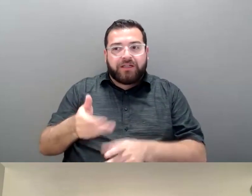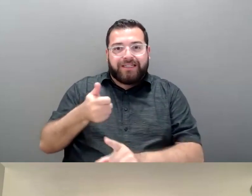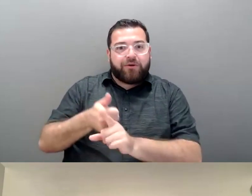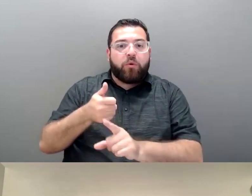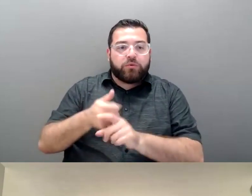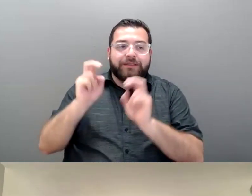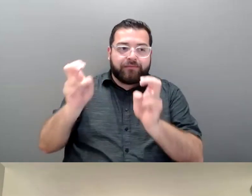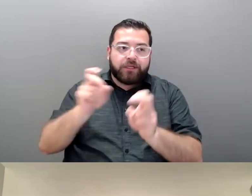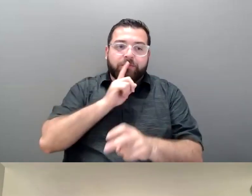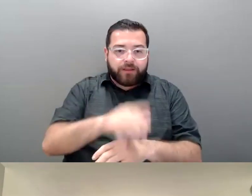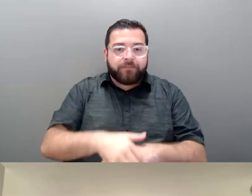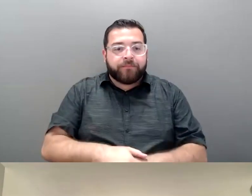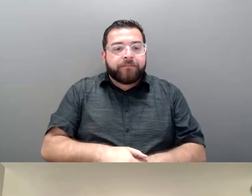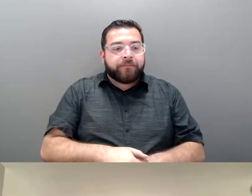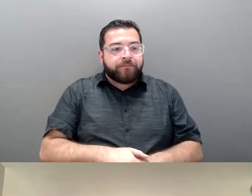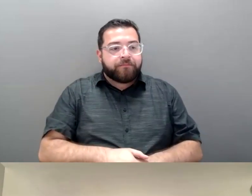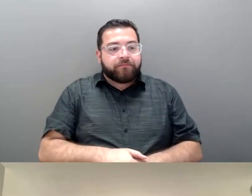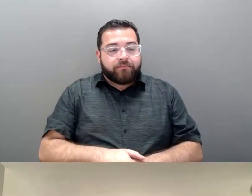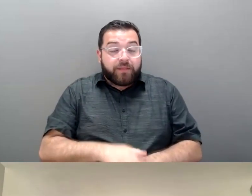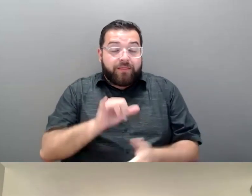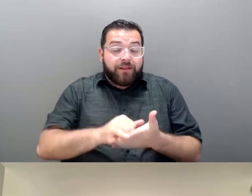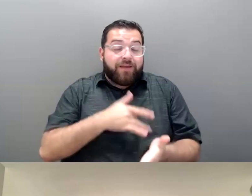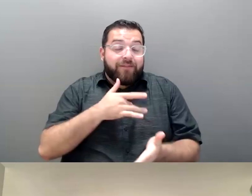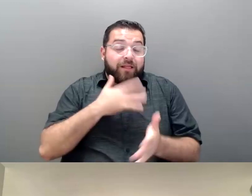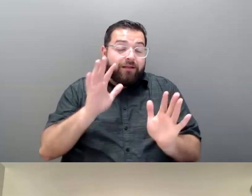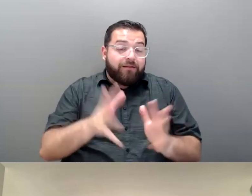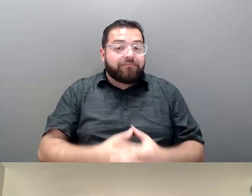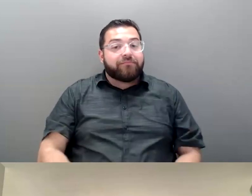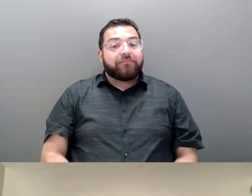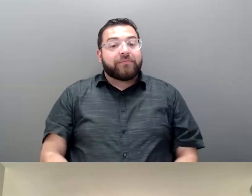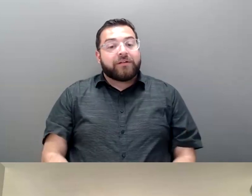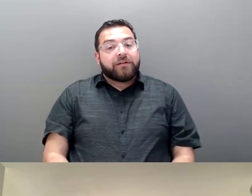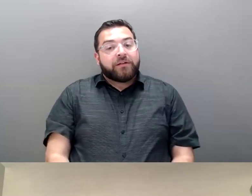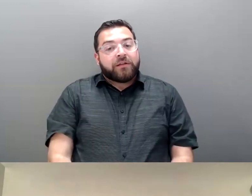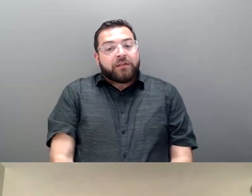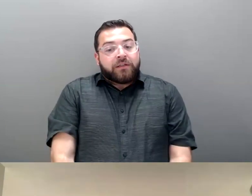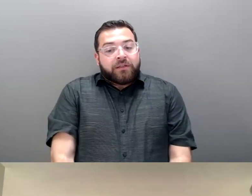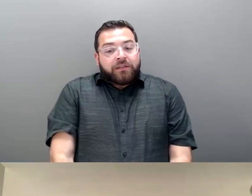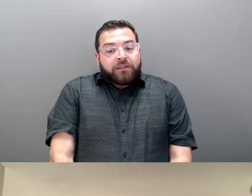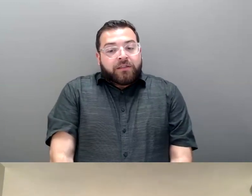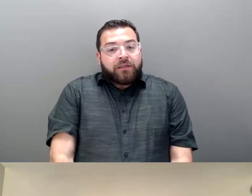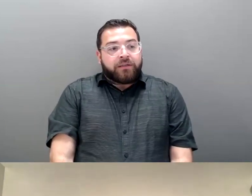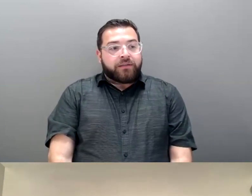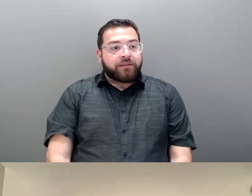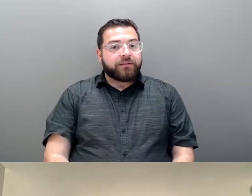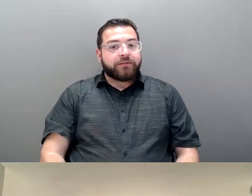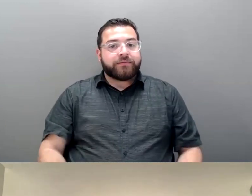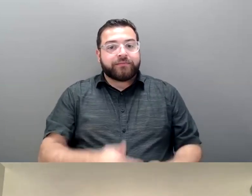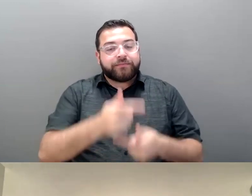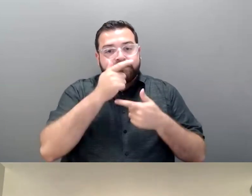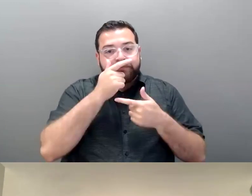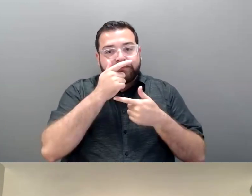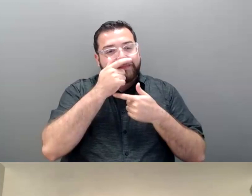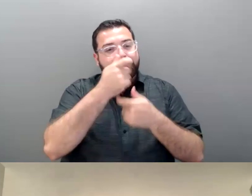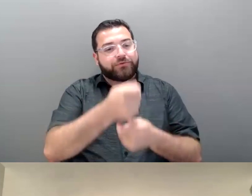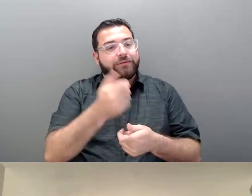subject. Yeah. I feel like. Yeah. That's a really interesting idea, right? So like a required course that